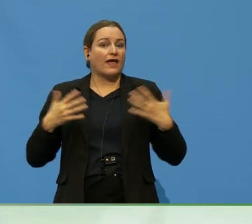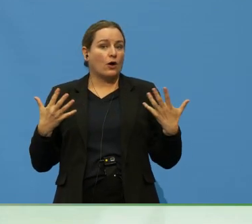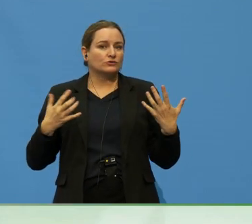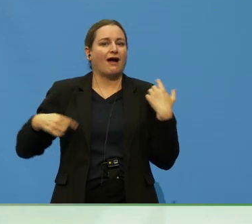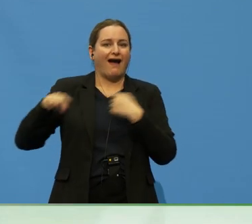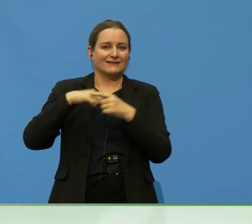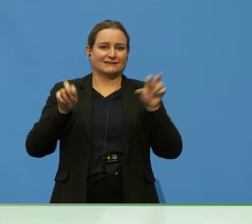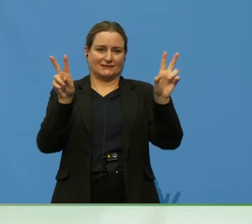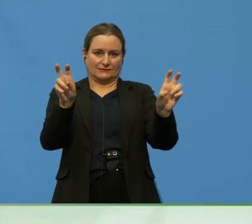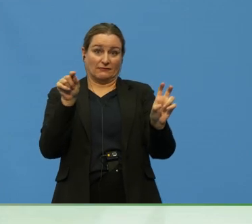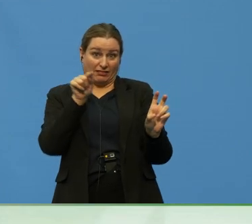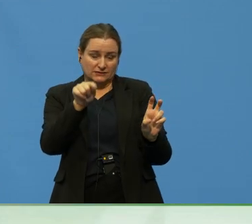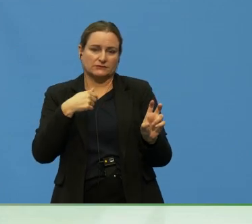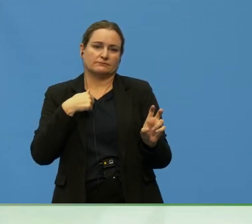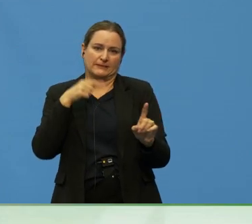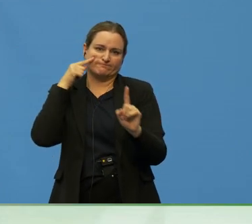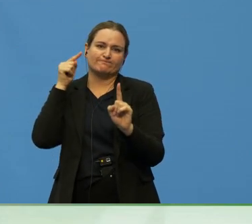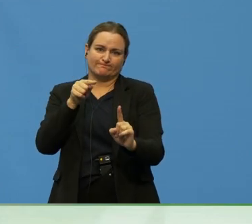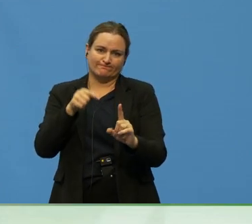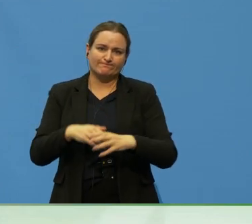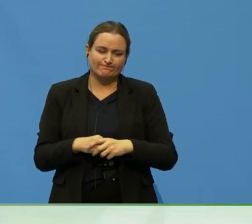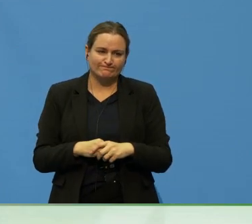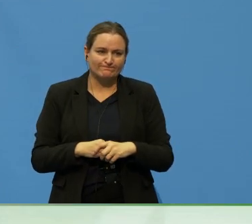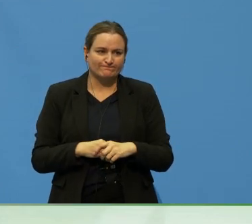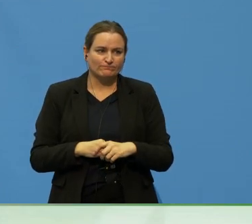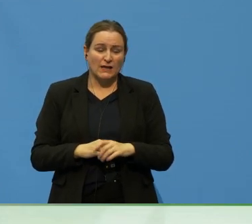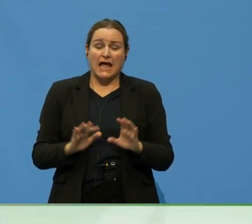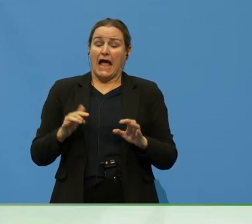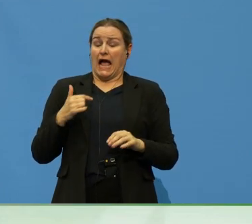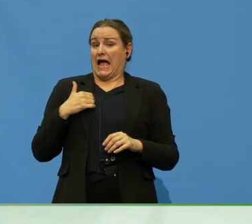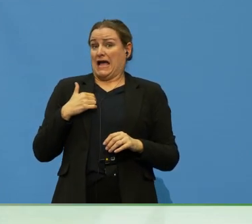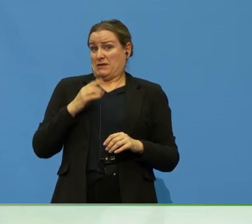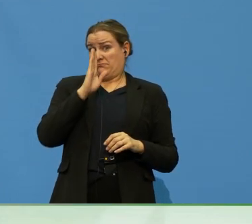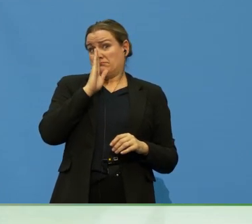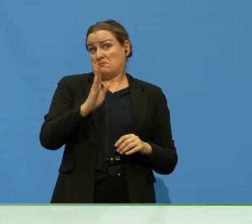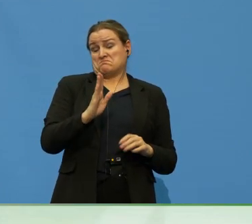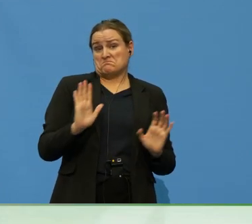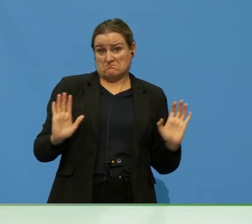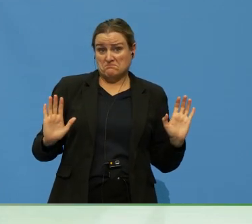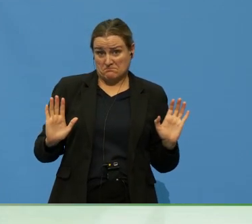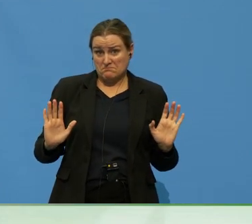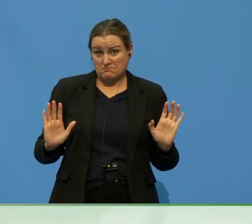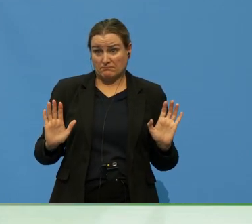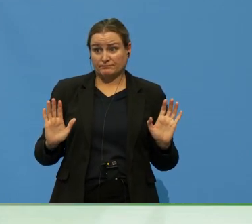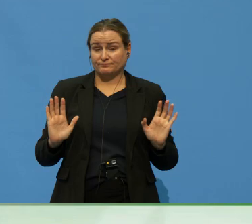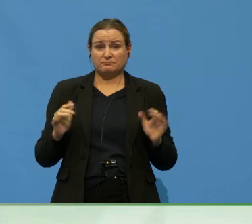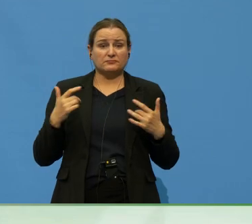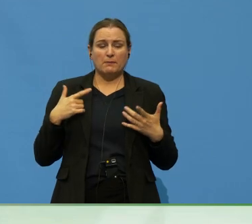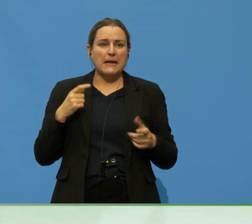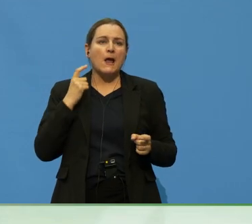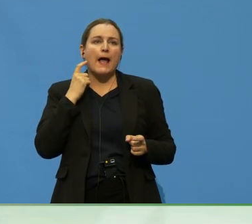success point in Canada's story. Like I can say without hesitation that without